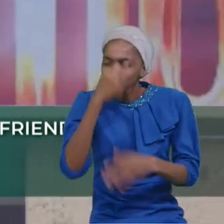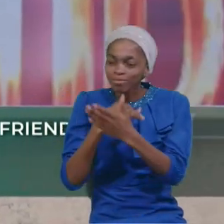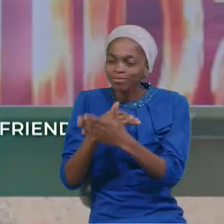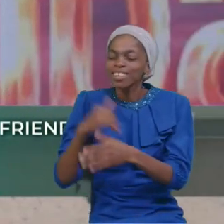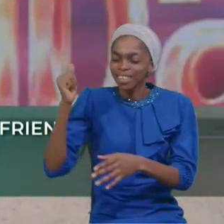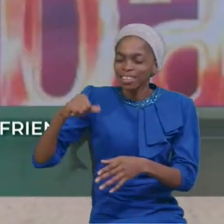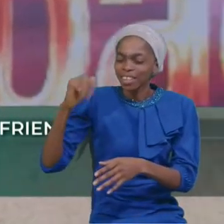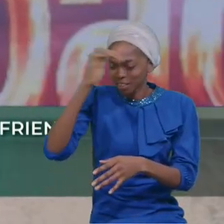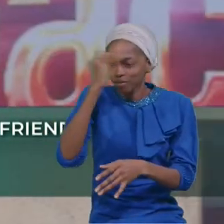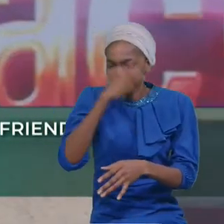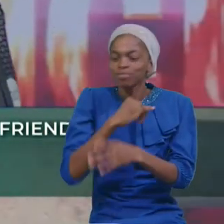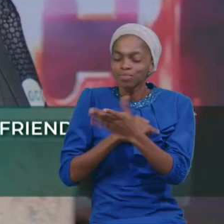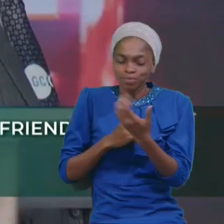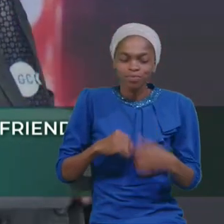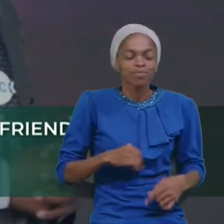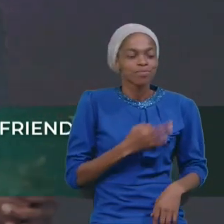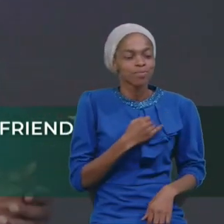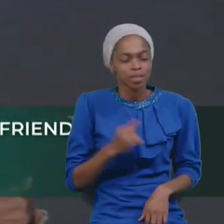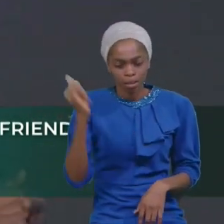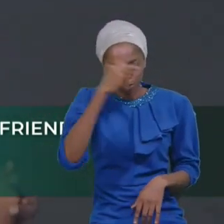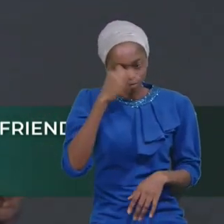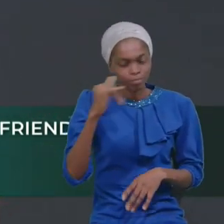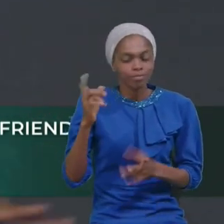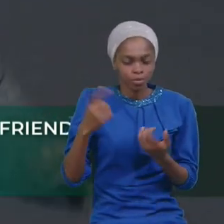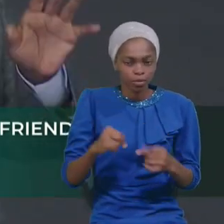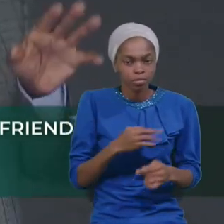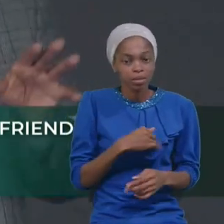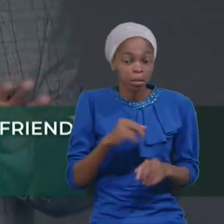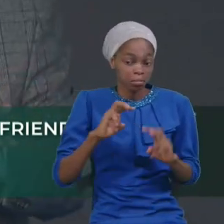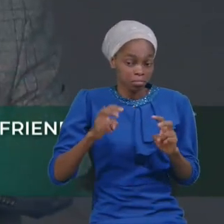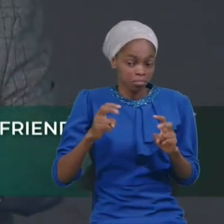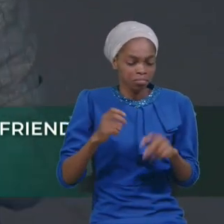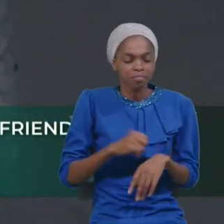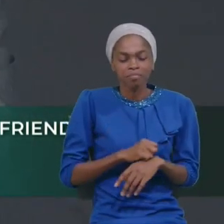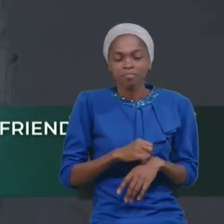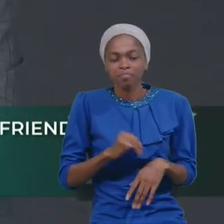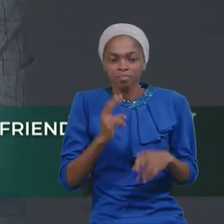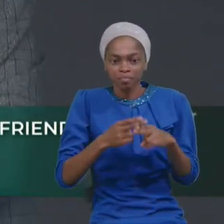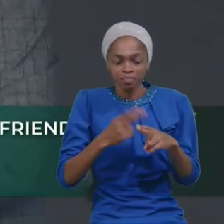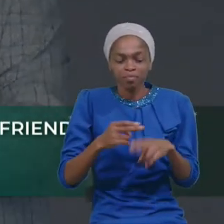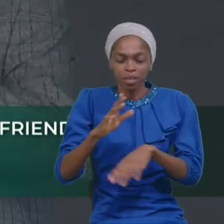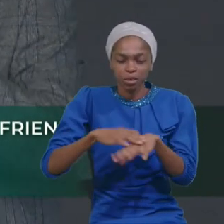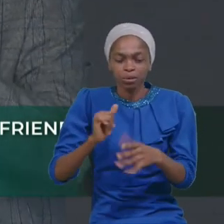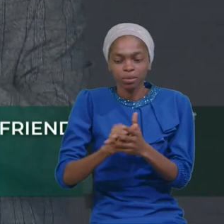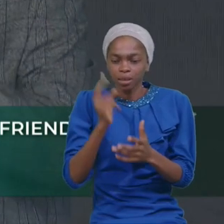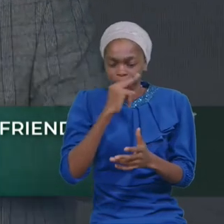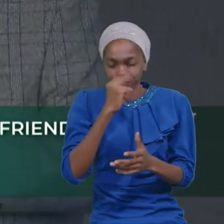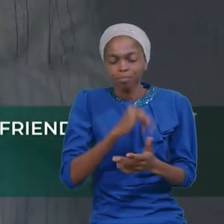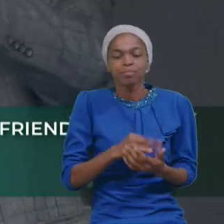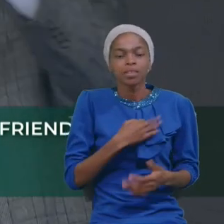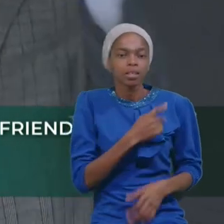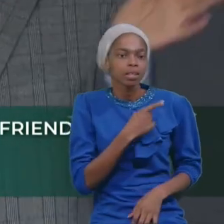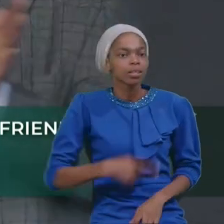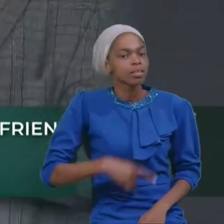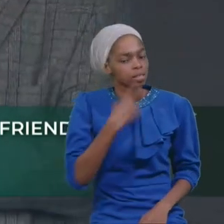And the king said, I'm about to go, about to leave. And so I want you to go